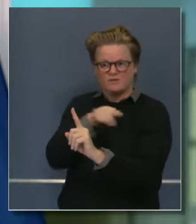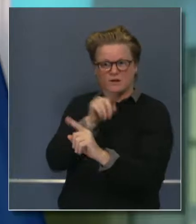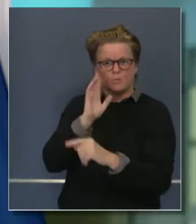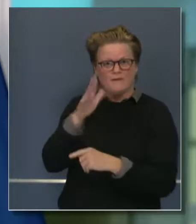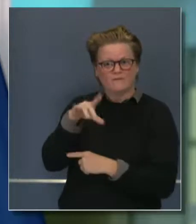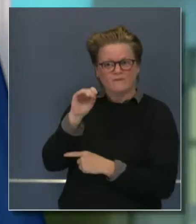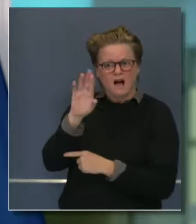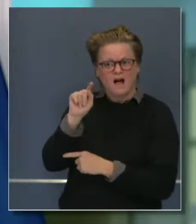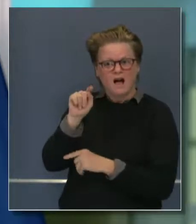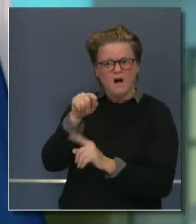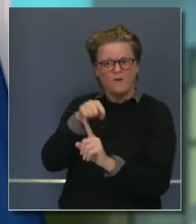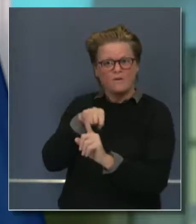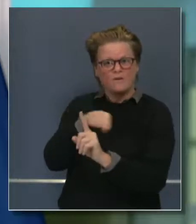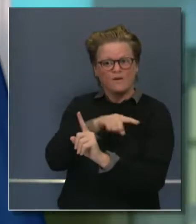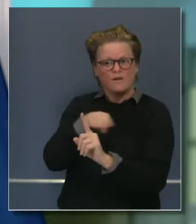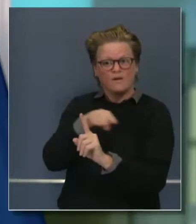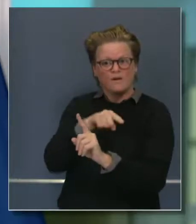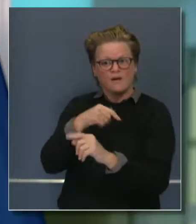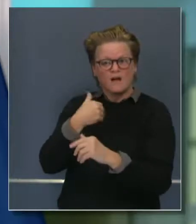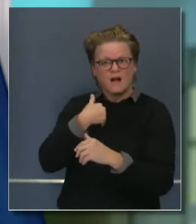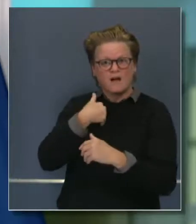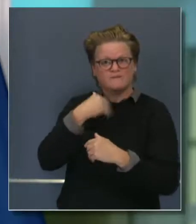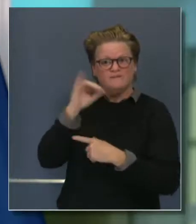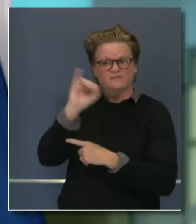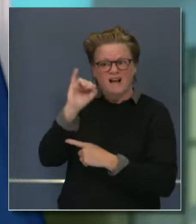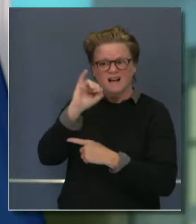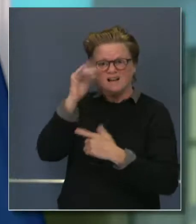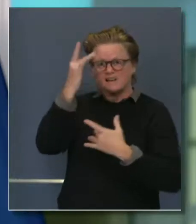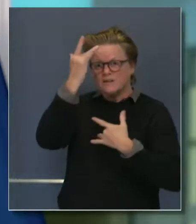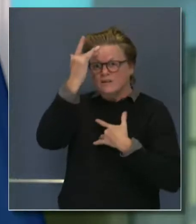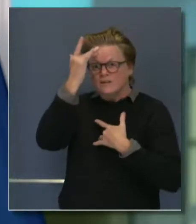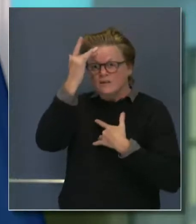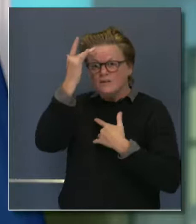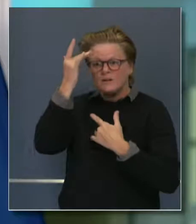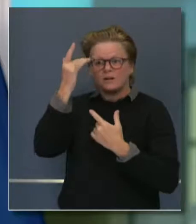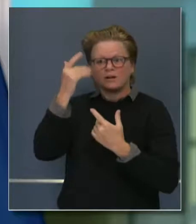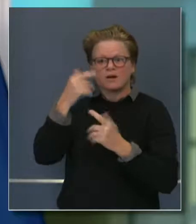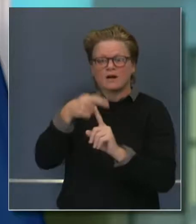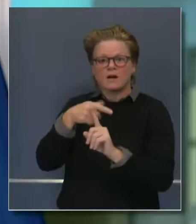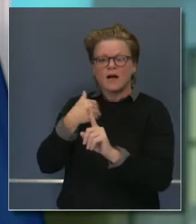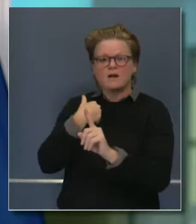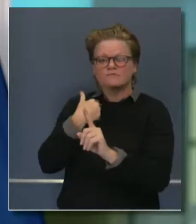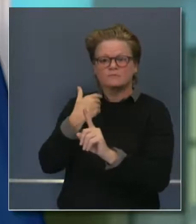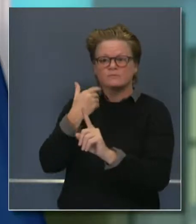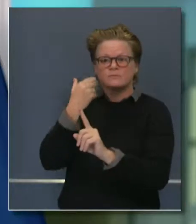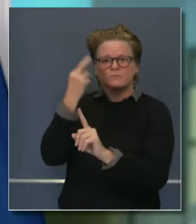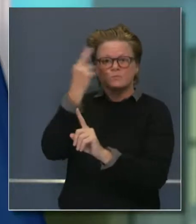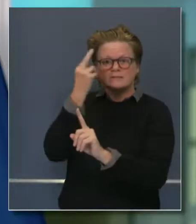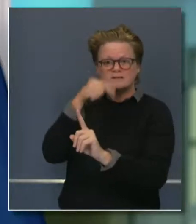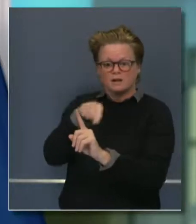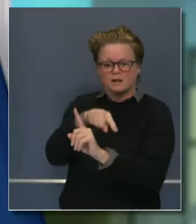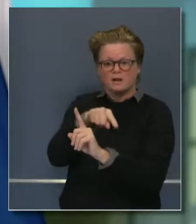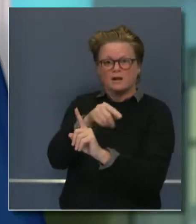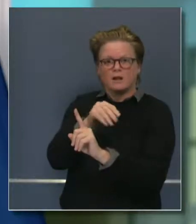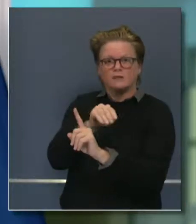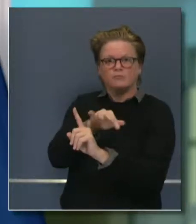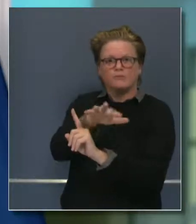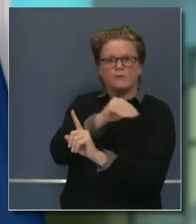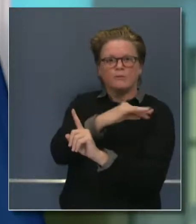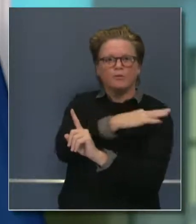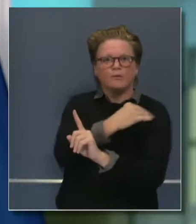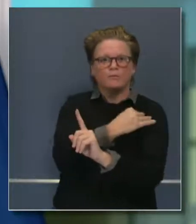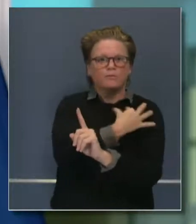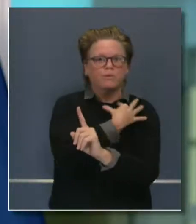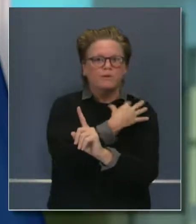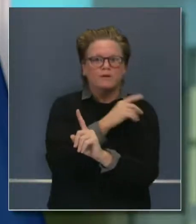data from the contact tracing? Is that just a guess? Do you see any particular source